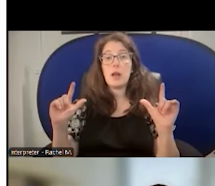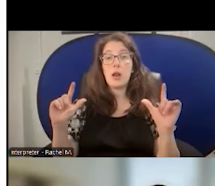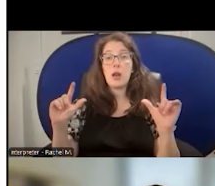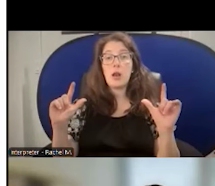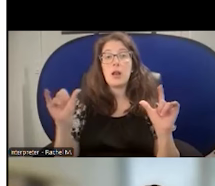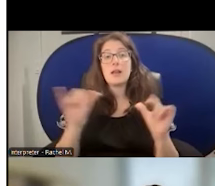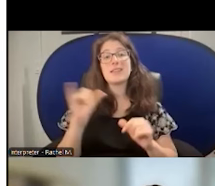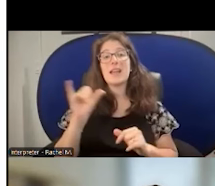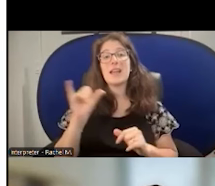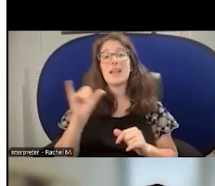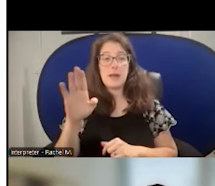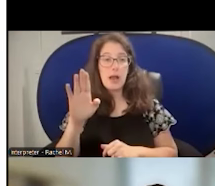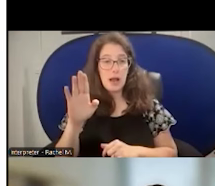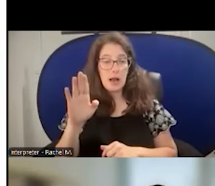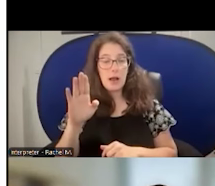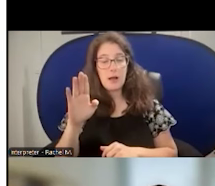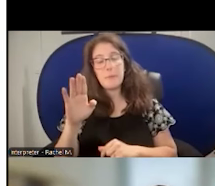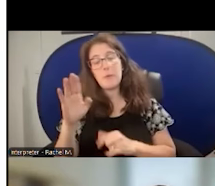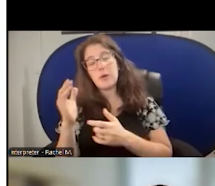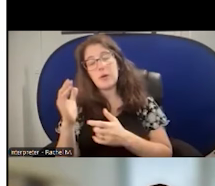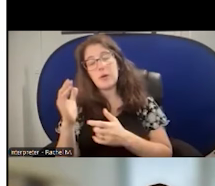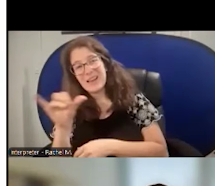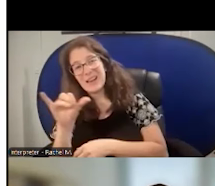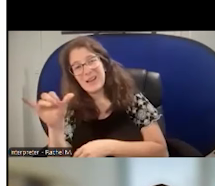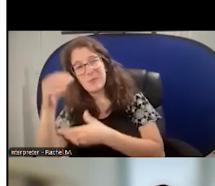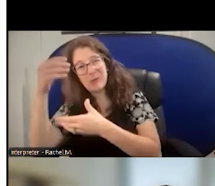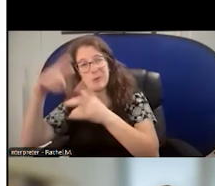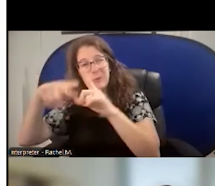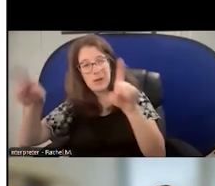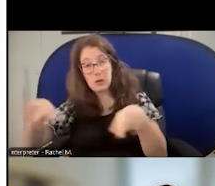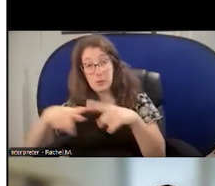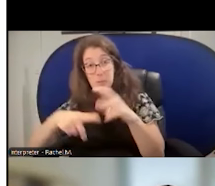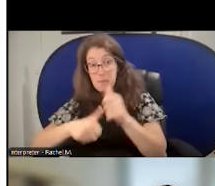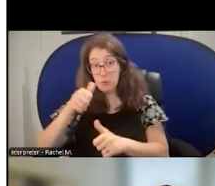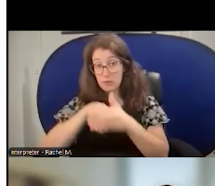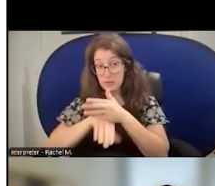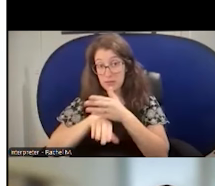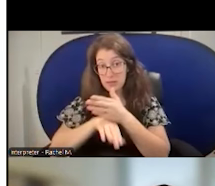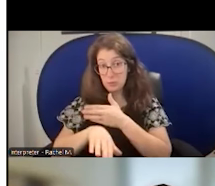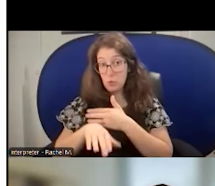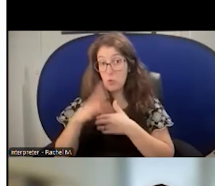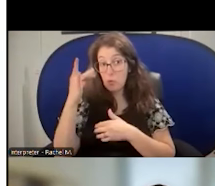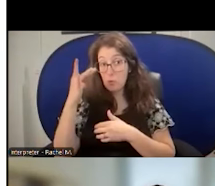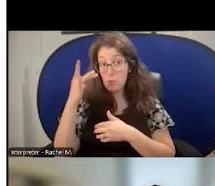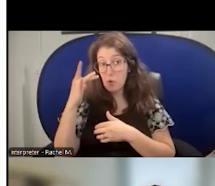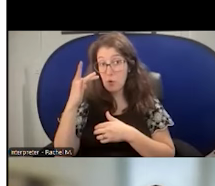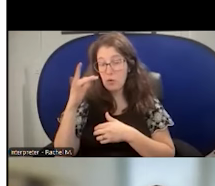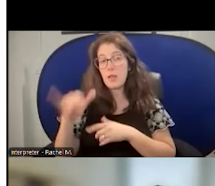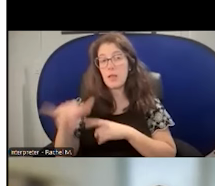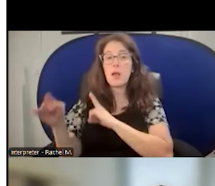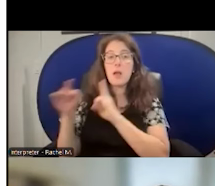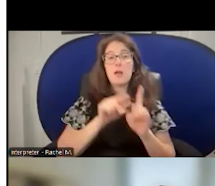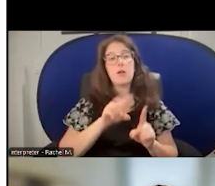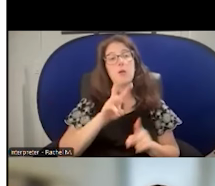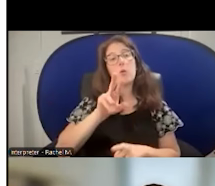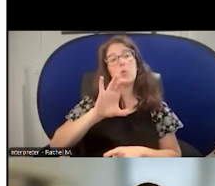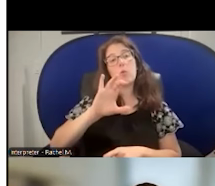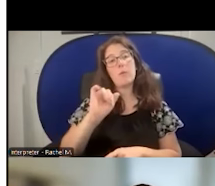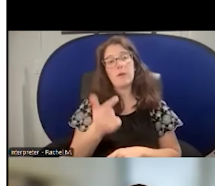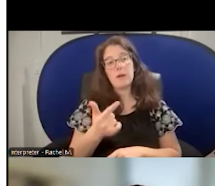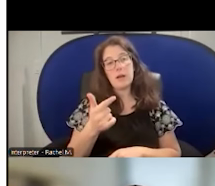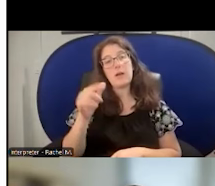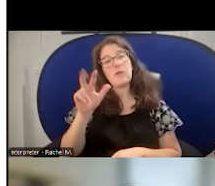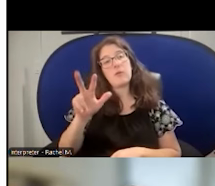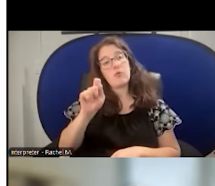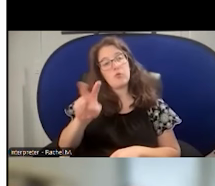the same tab or window is most accessible relates back to WCAG Standard 3.2, which says that